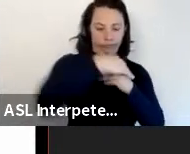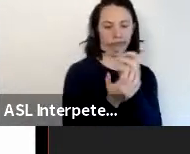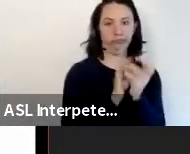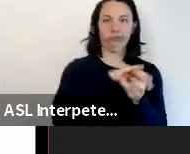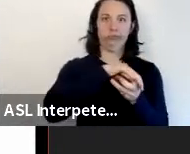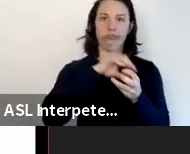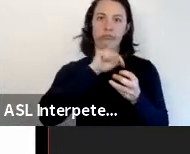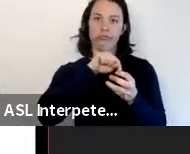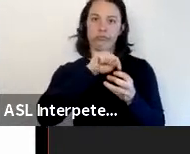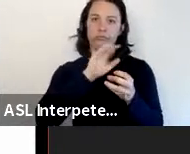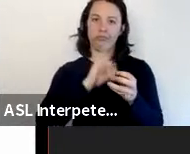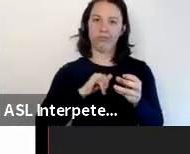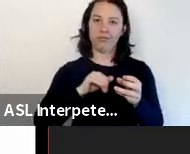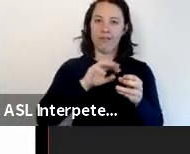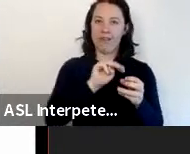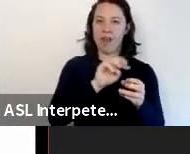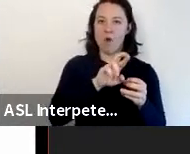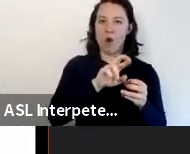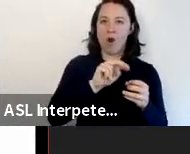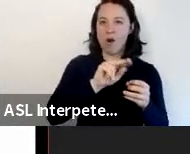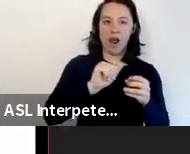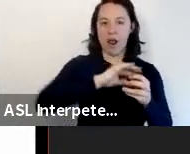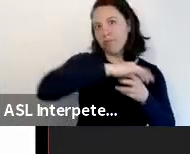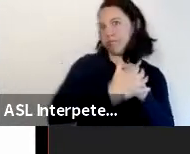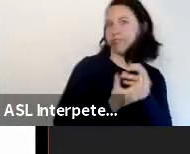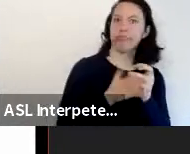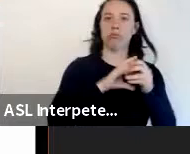vaccine, they use an